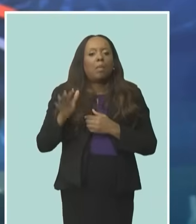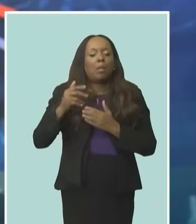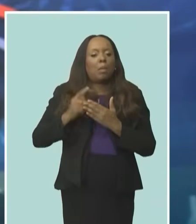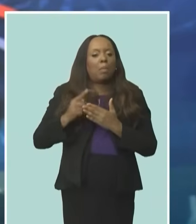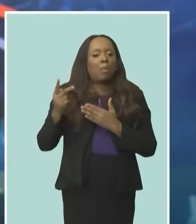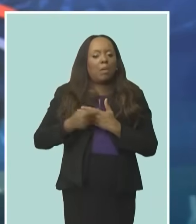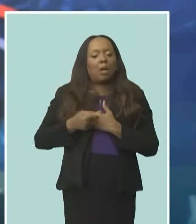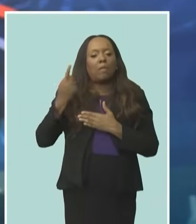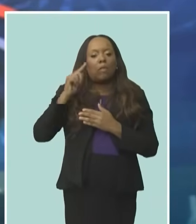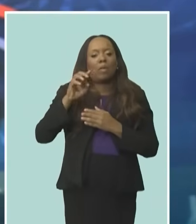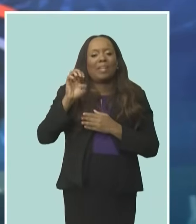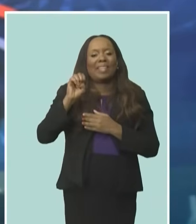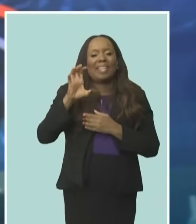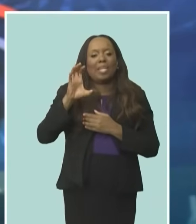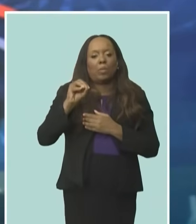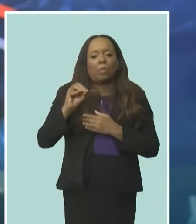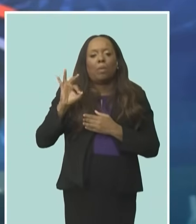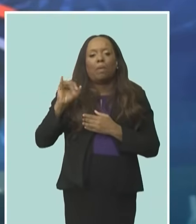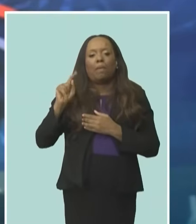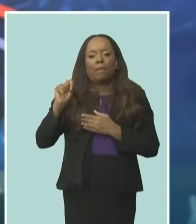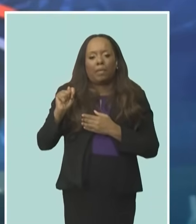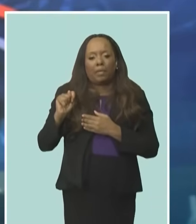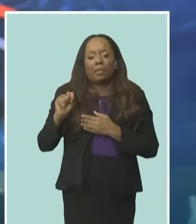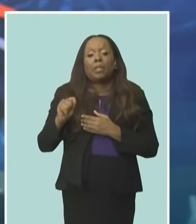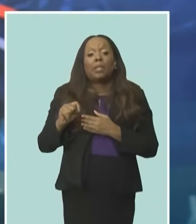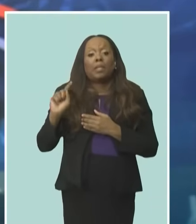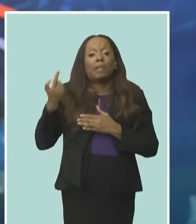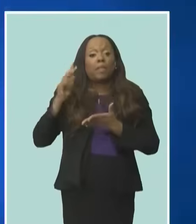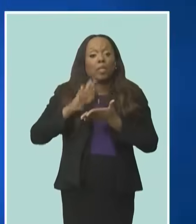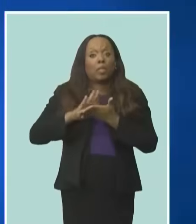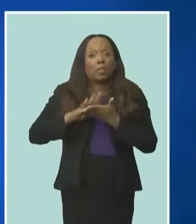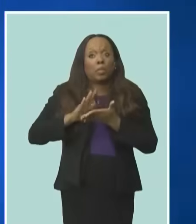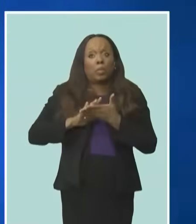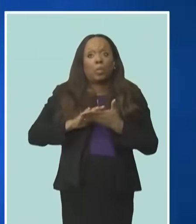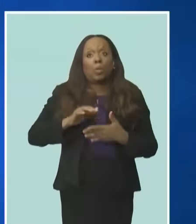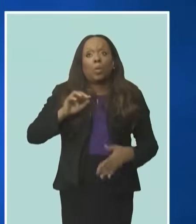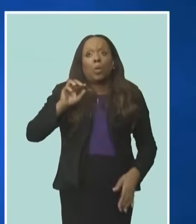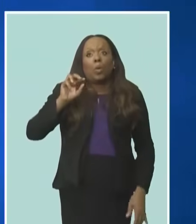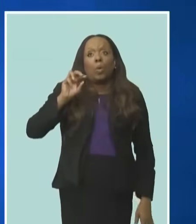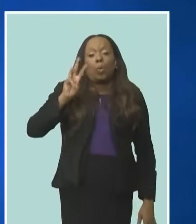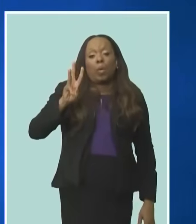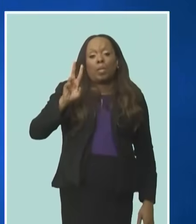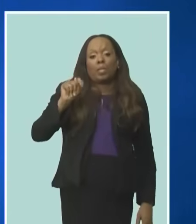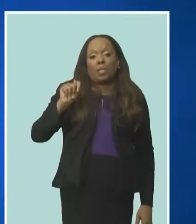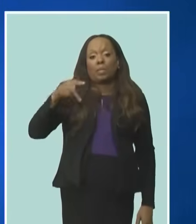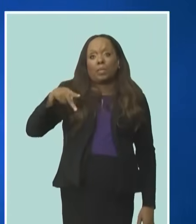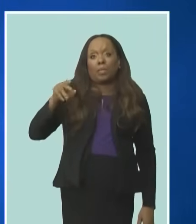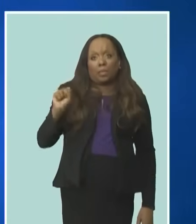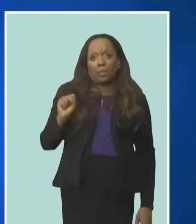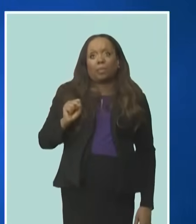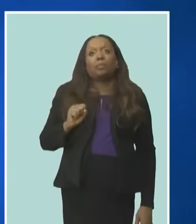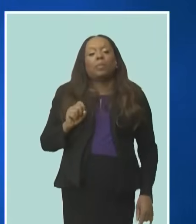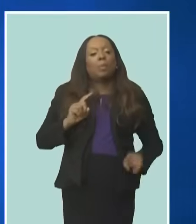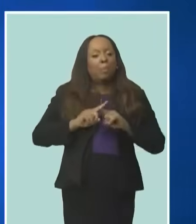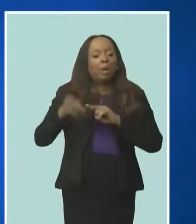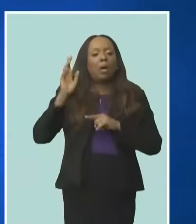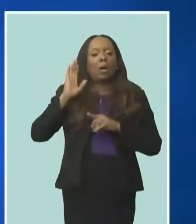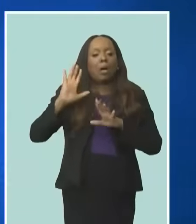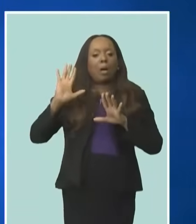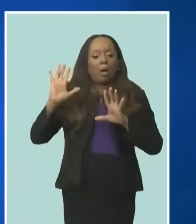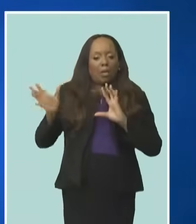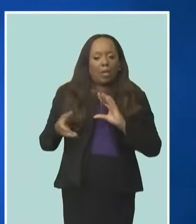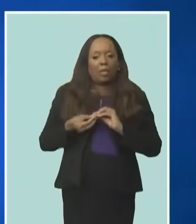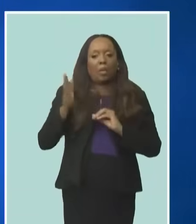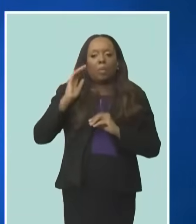in 10 schools, as Deanza Roberts tells us. Project manager with the foundation, Kaylee Grant, says this year